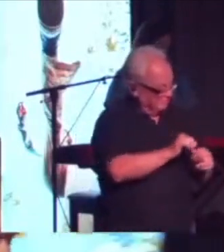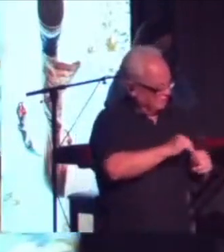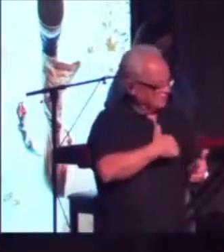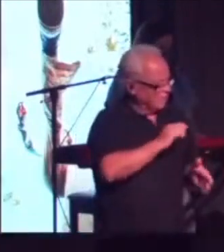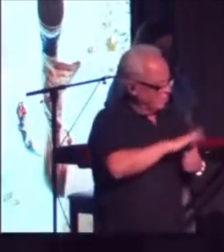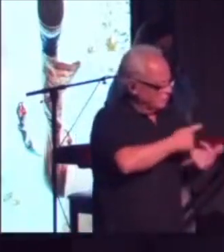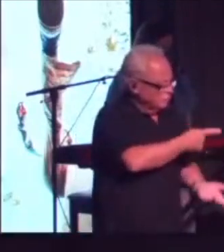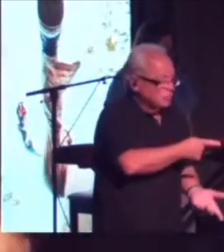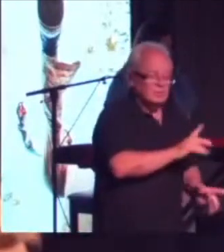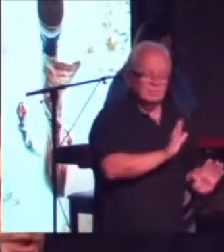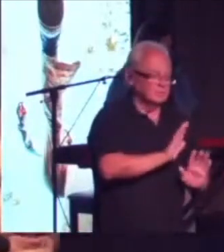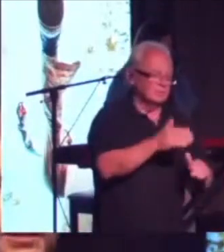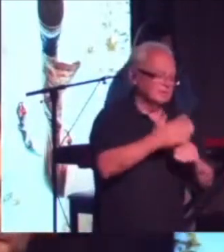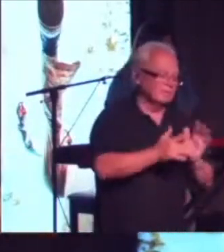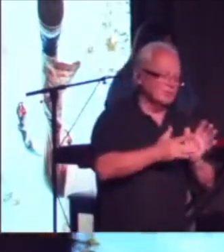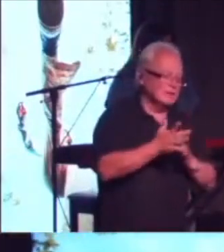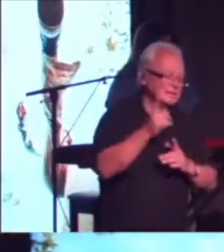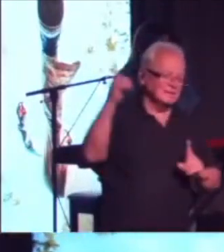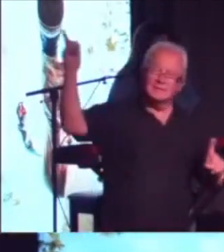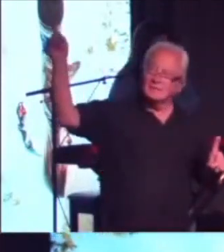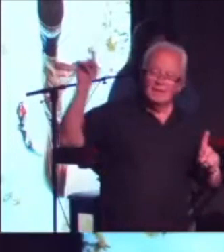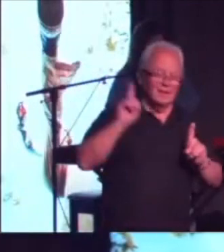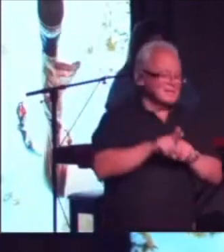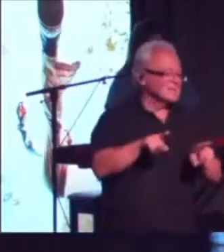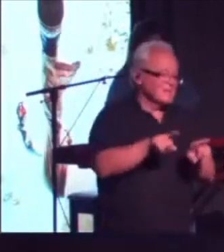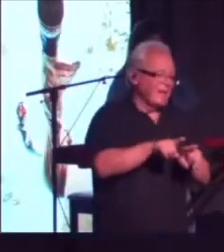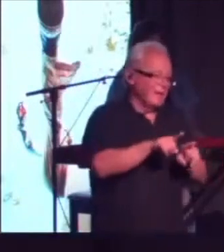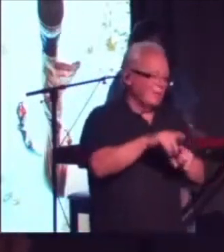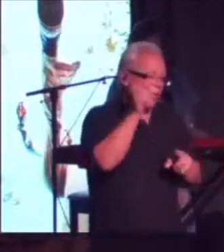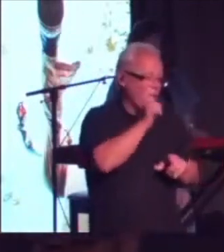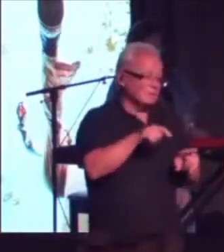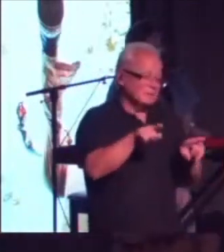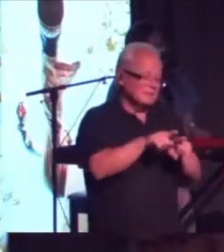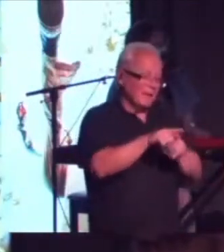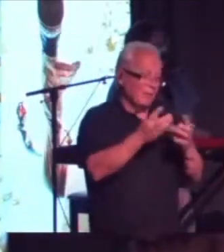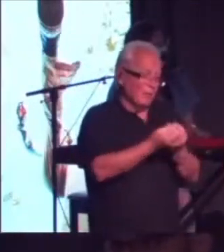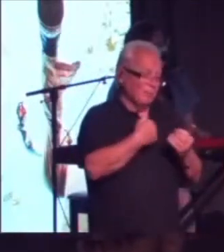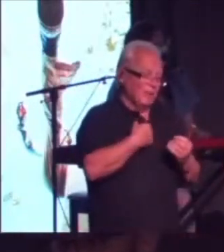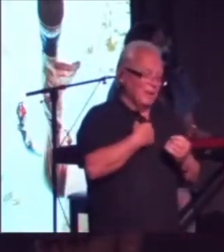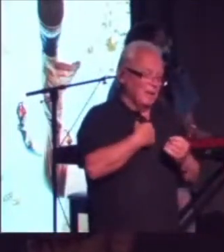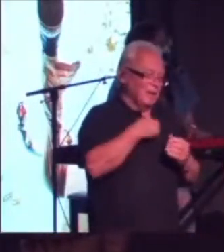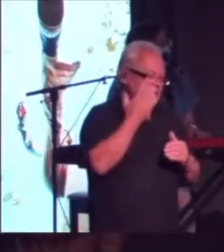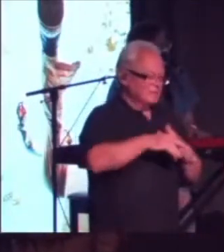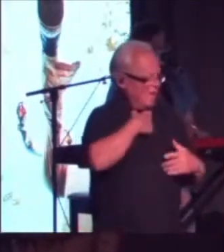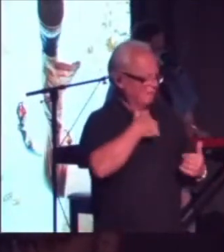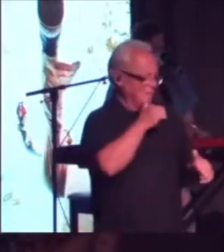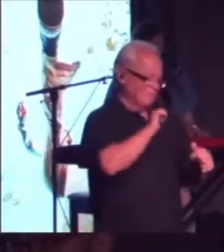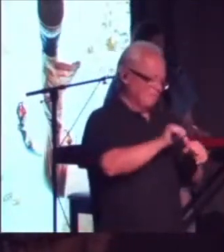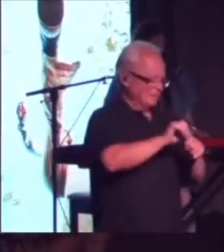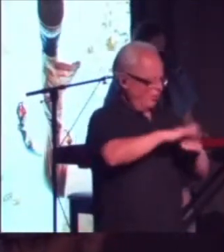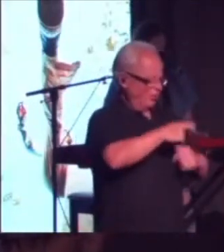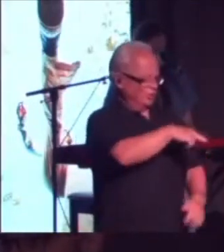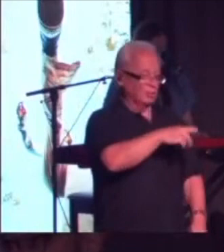see the works that I've done? You'll do greater. Now there's a friend that will give you a platform and set you into all that